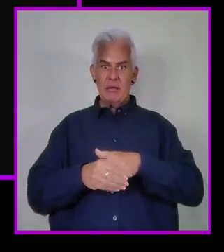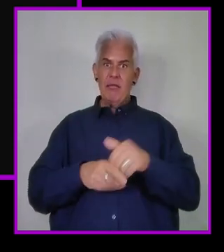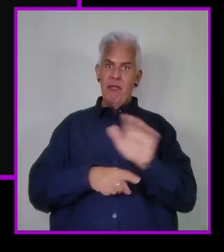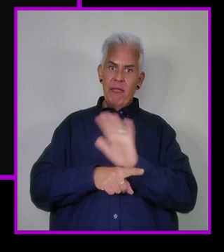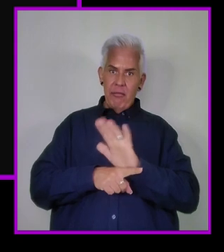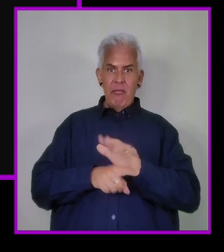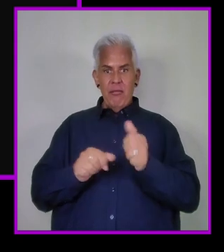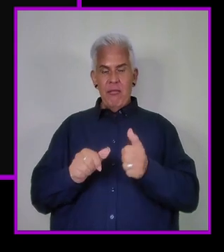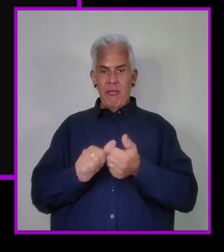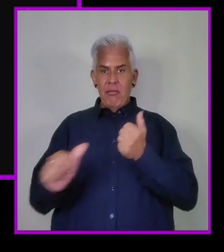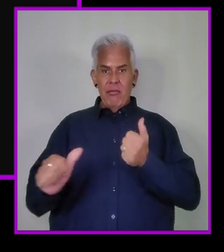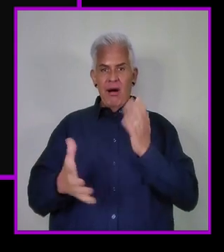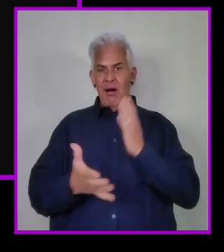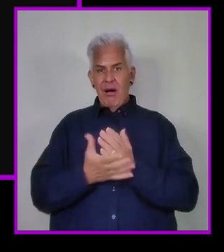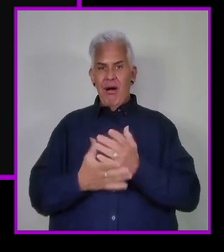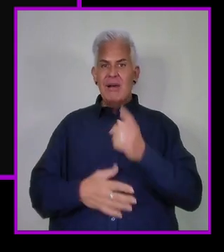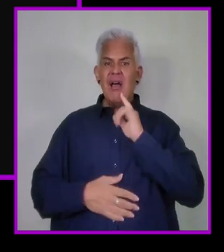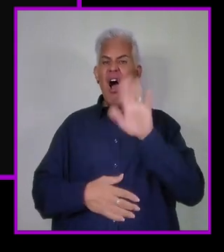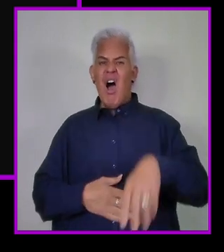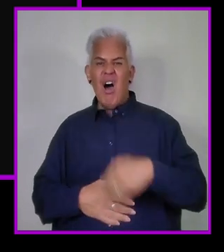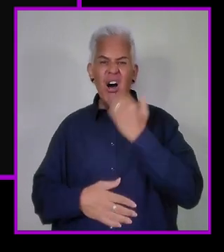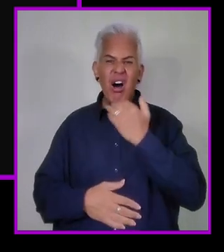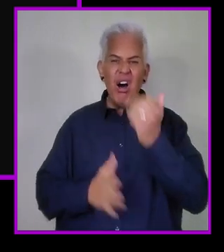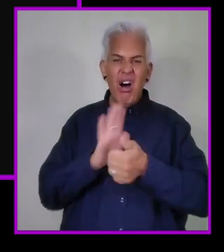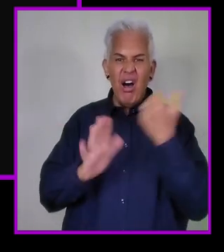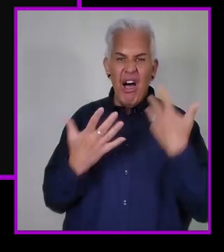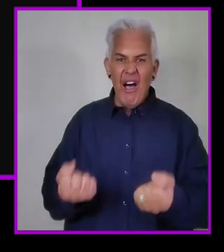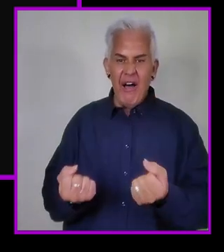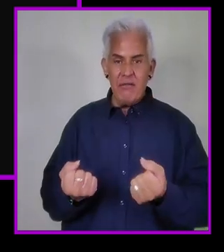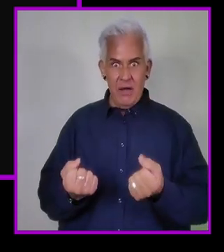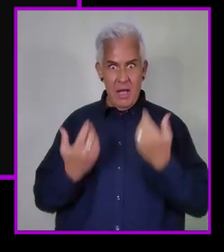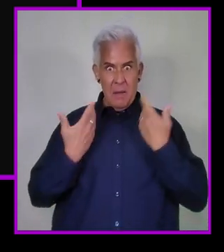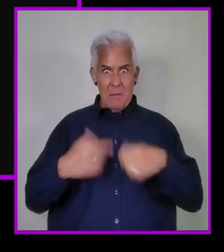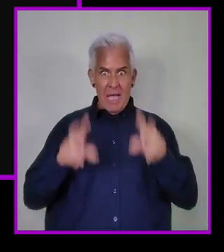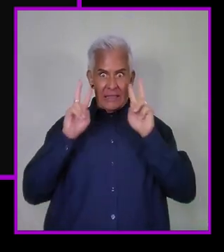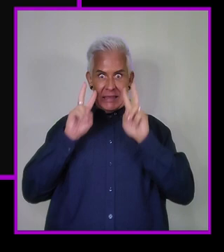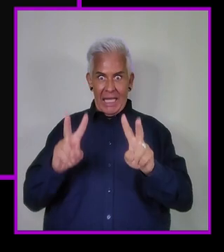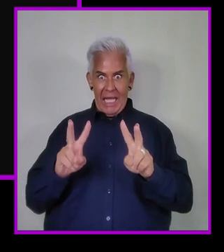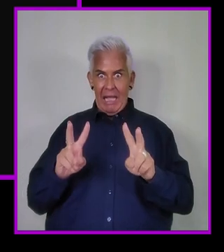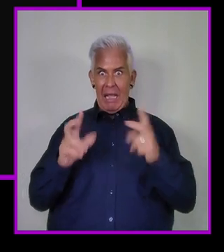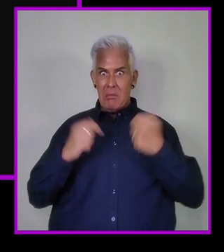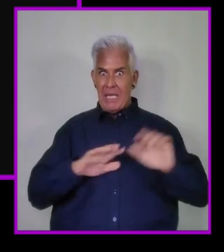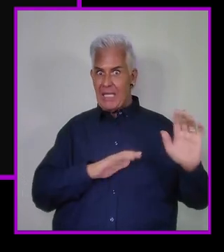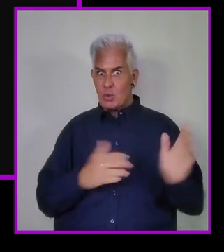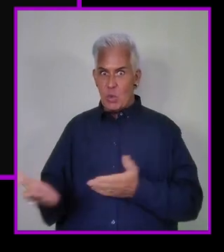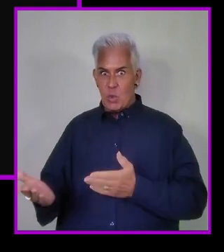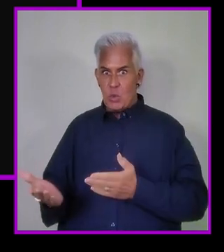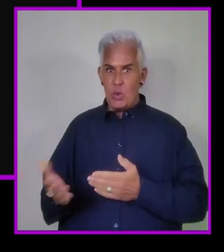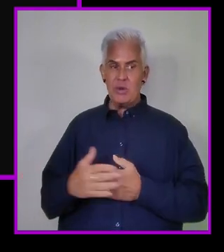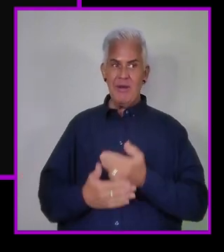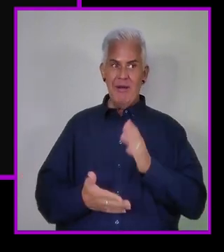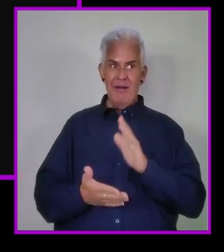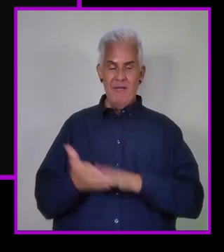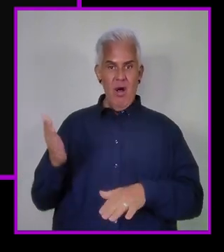There's often an argument that talent just isn't out there, but from what I've just introed you and what we've just seen